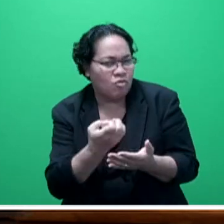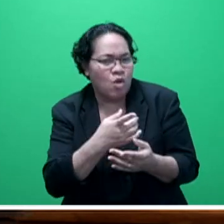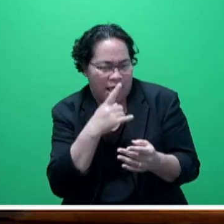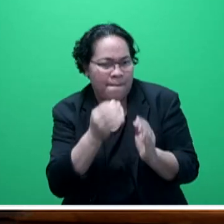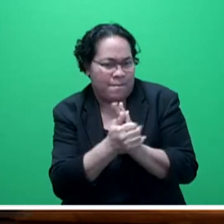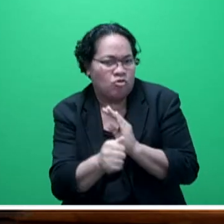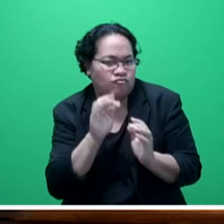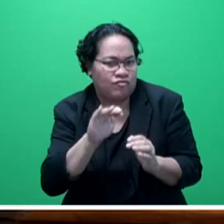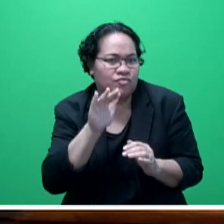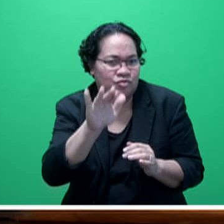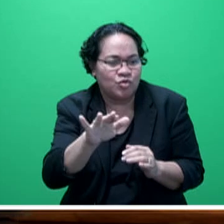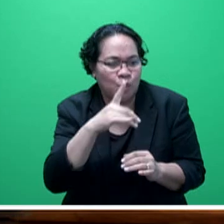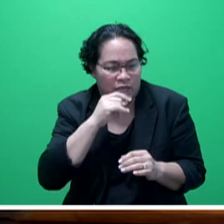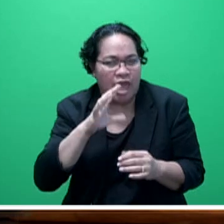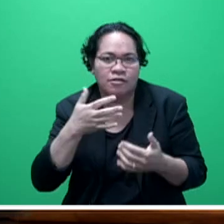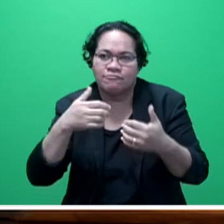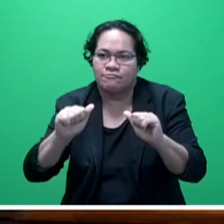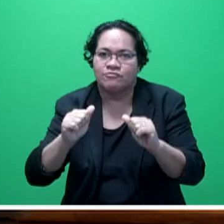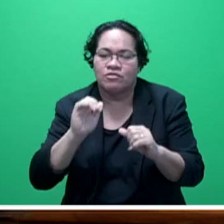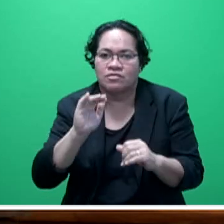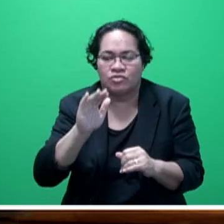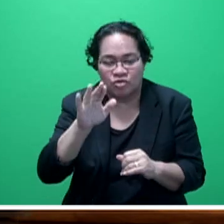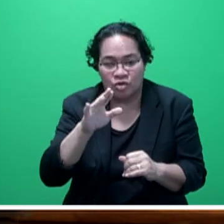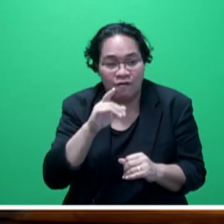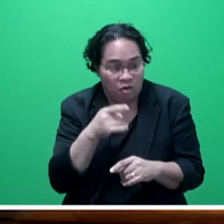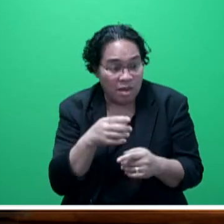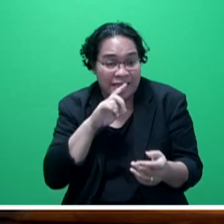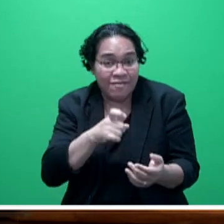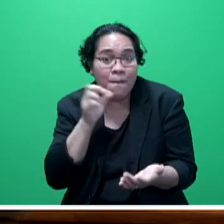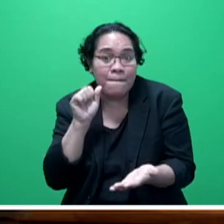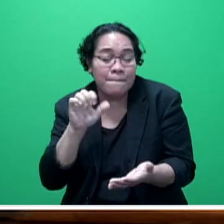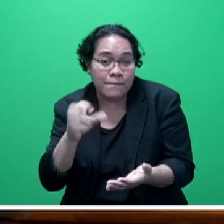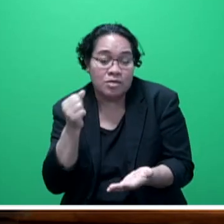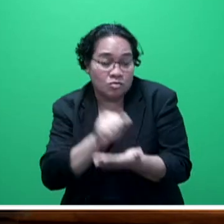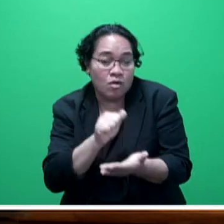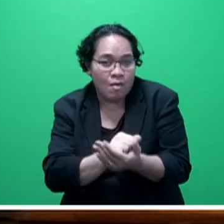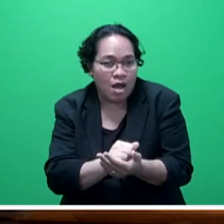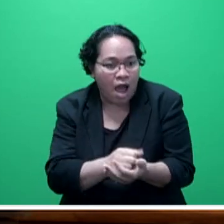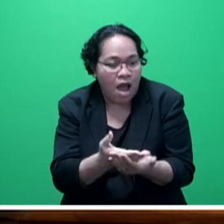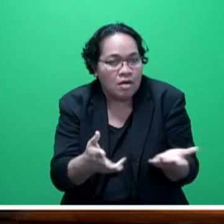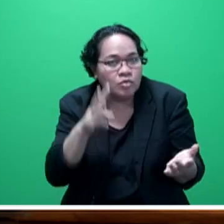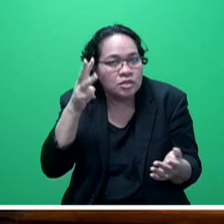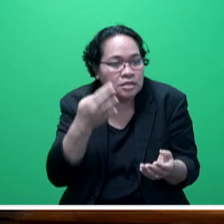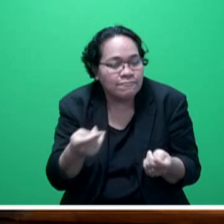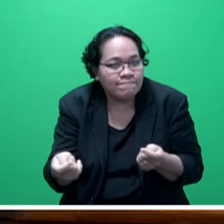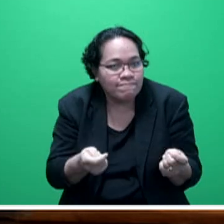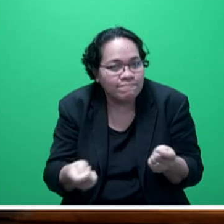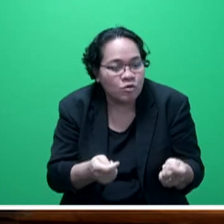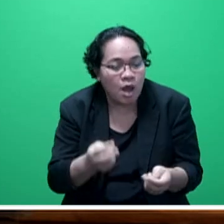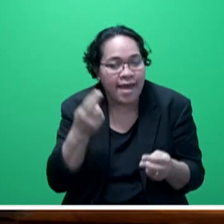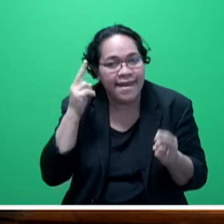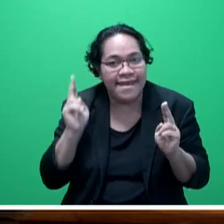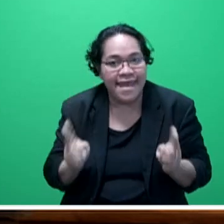can derive from the proper management of our natural resources. All efforts,